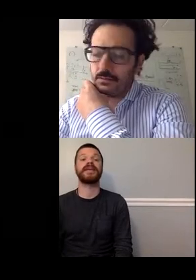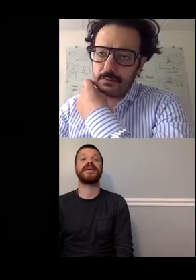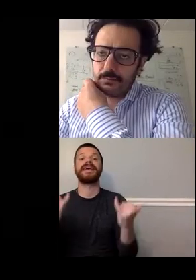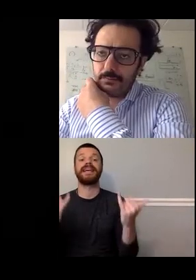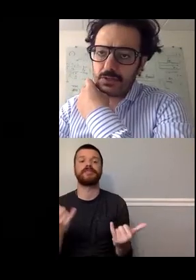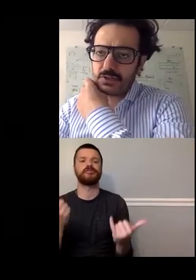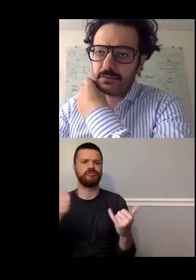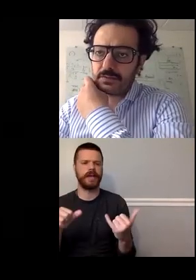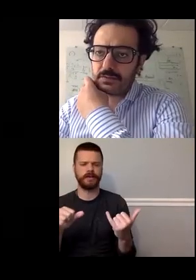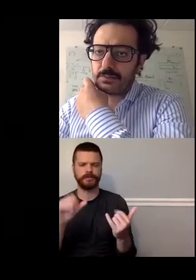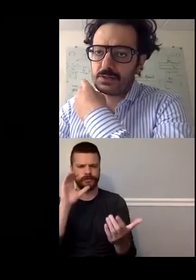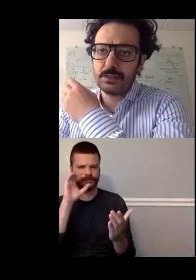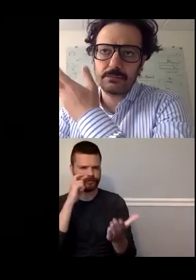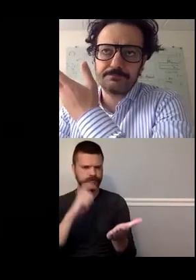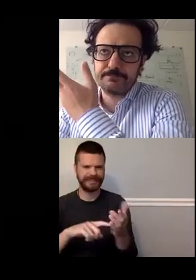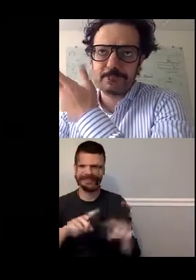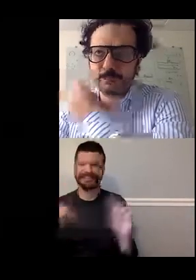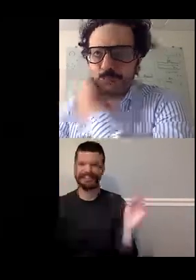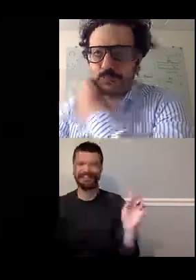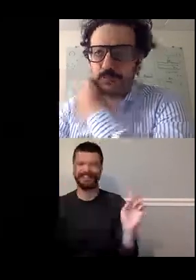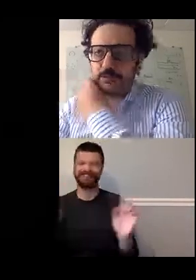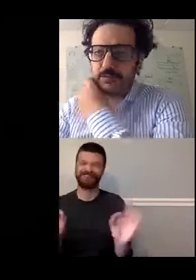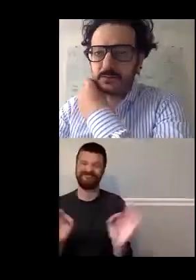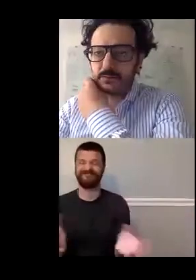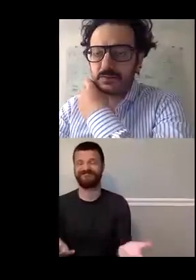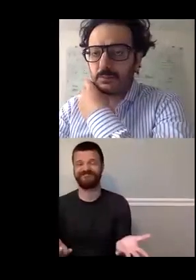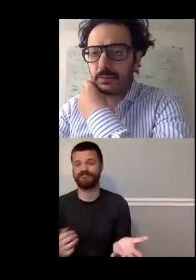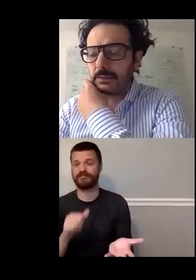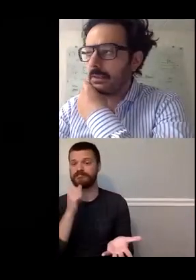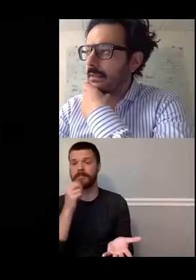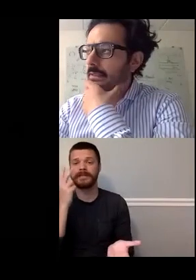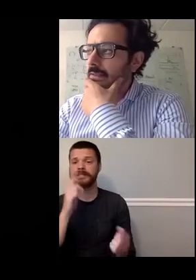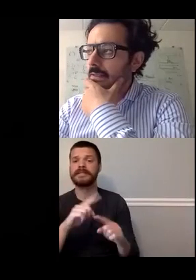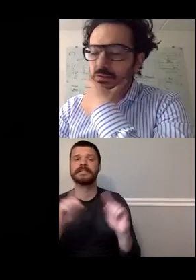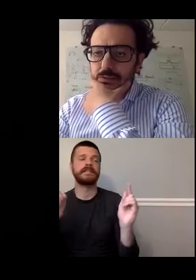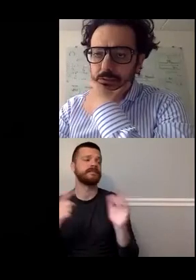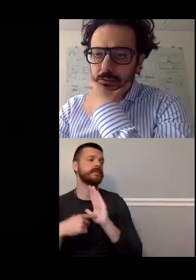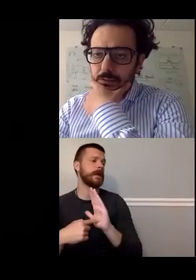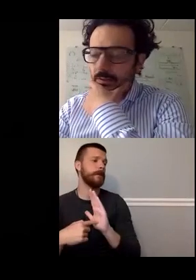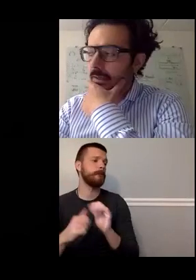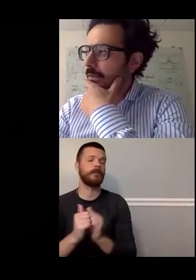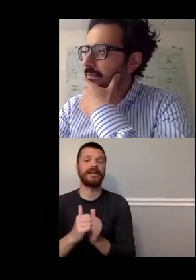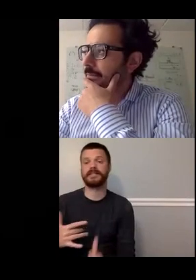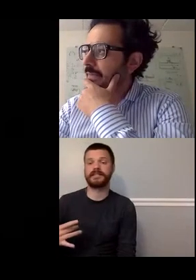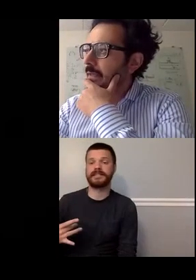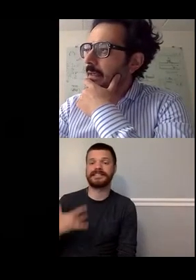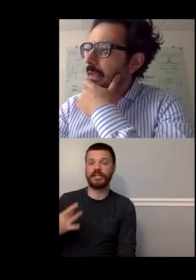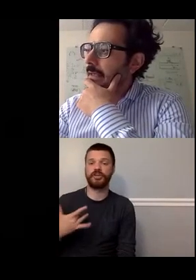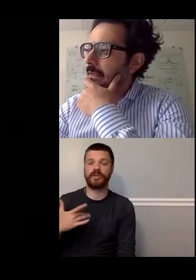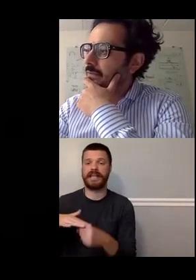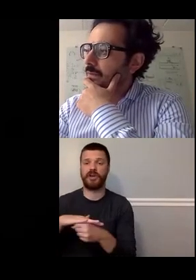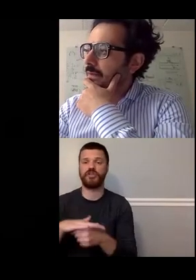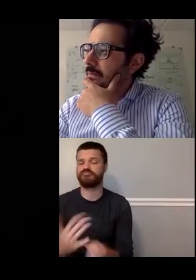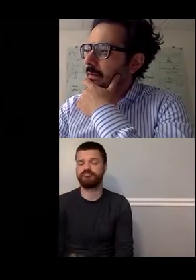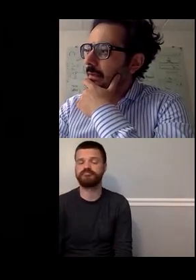find much differences, especially like you don't find differences, for example, in sensory areas.